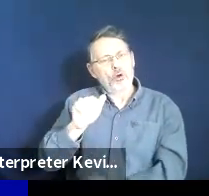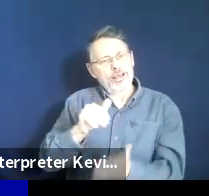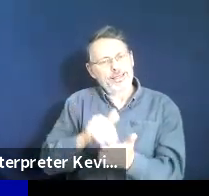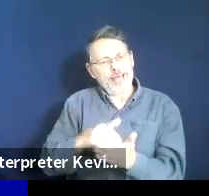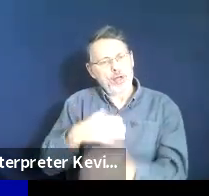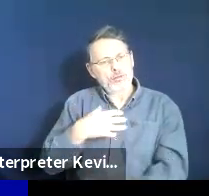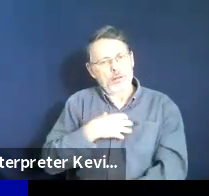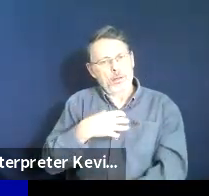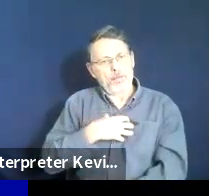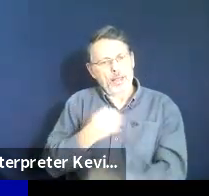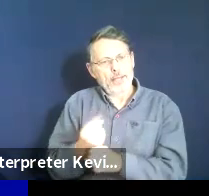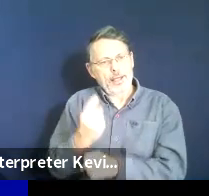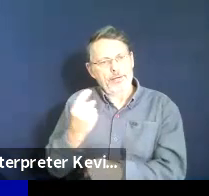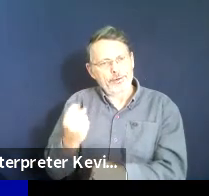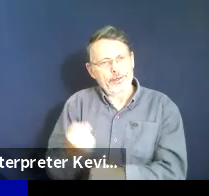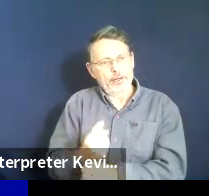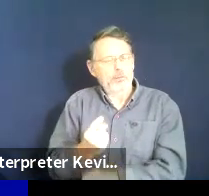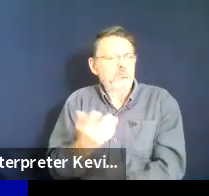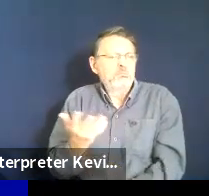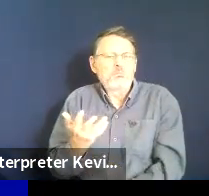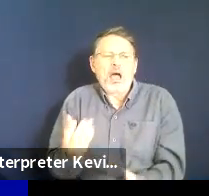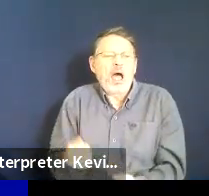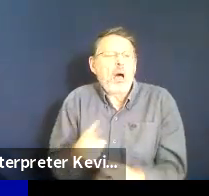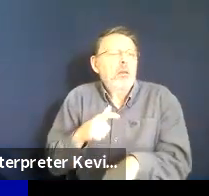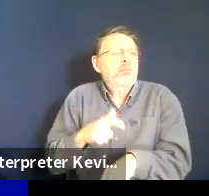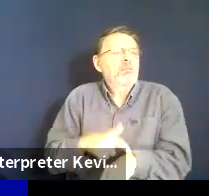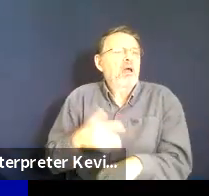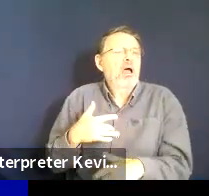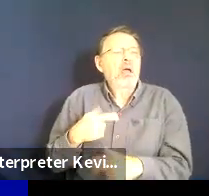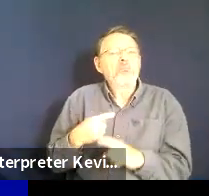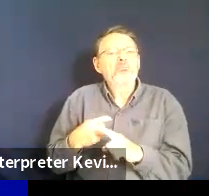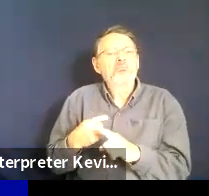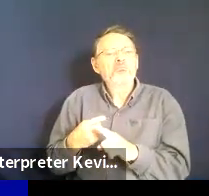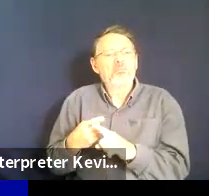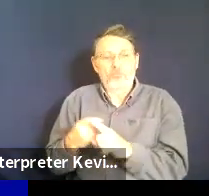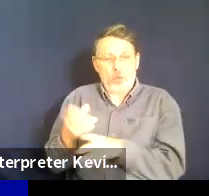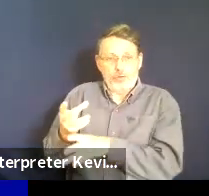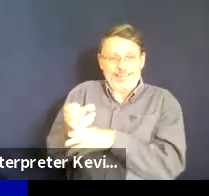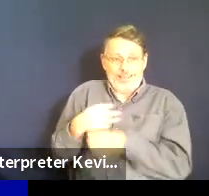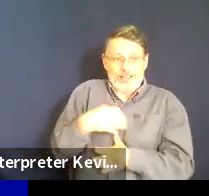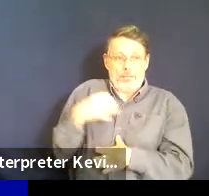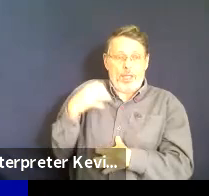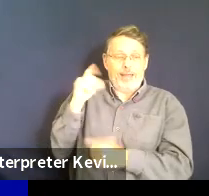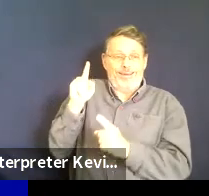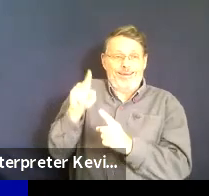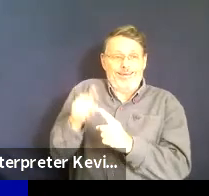year. What is your typical turnaround time from receipt of complaint to resolution?